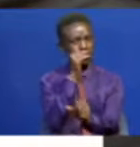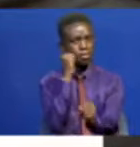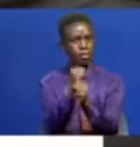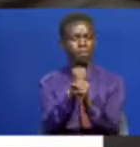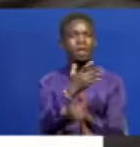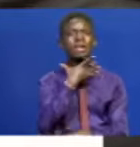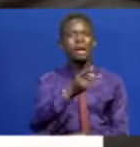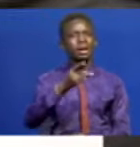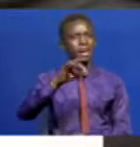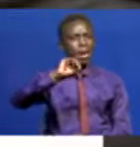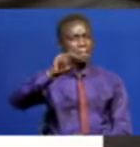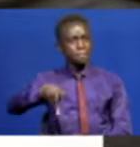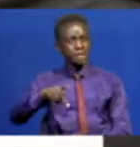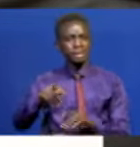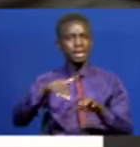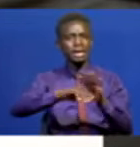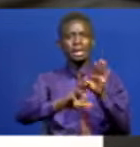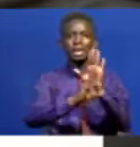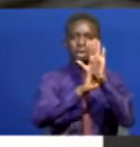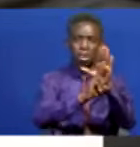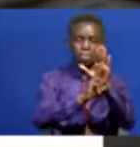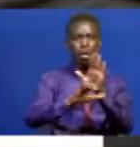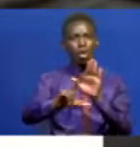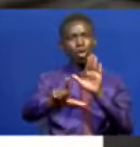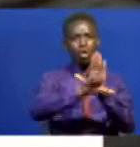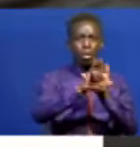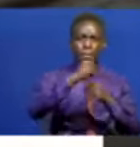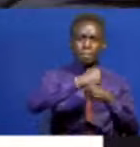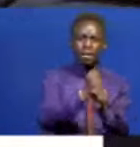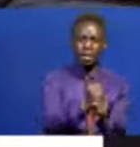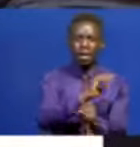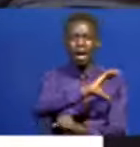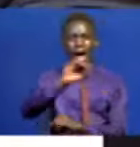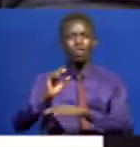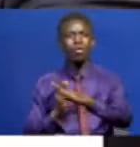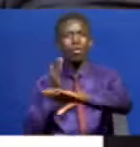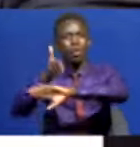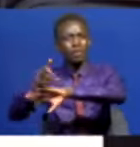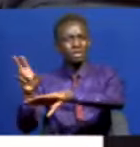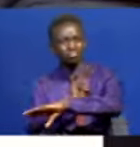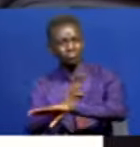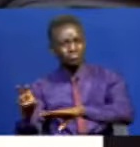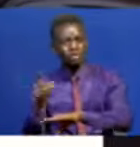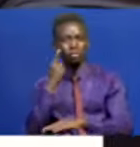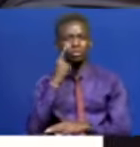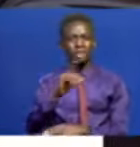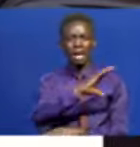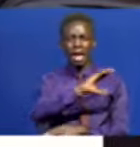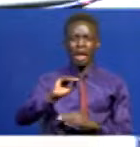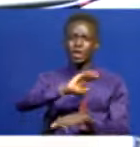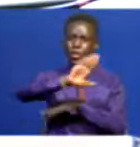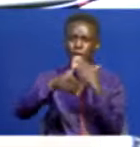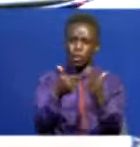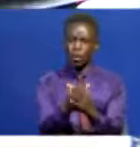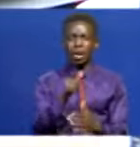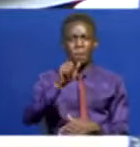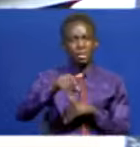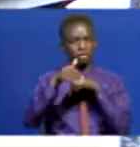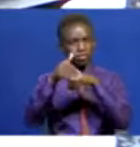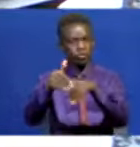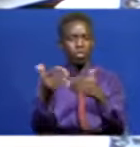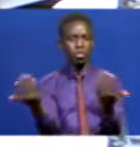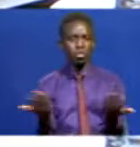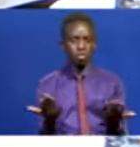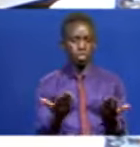in terms of representation, legislation and oversight, and therefore their remuneration should be commensurate to roles. The